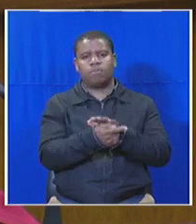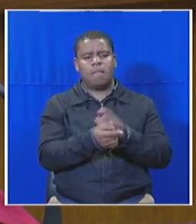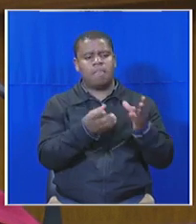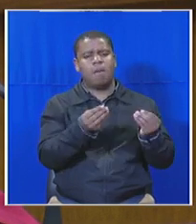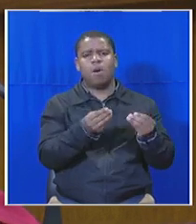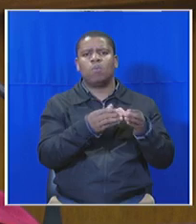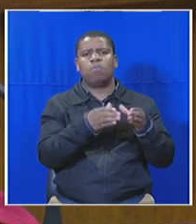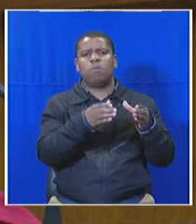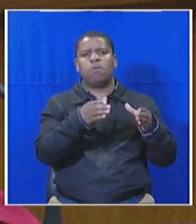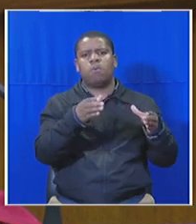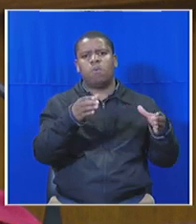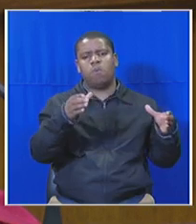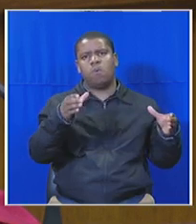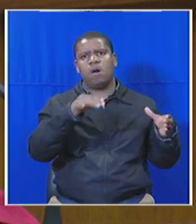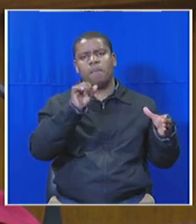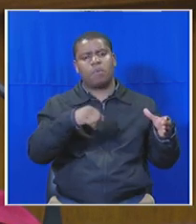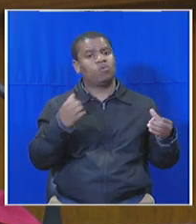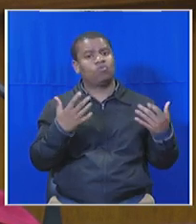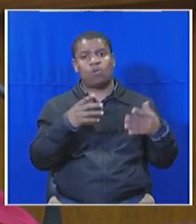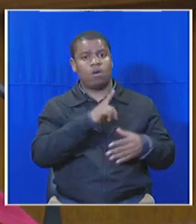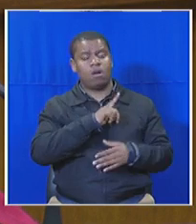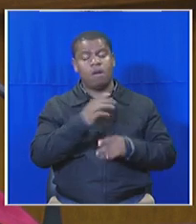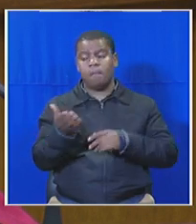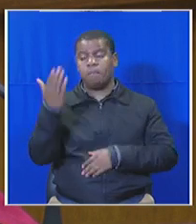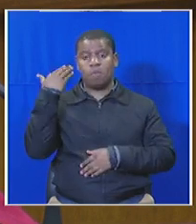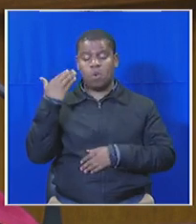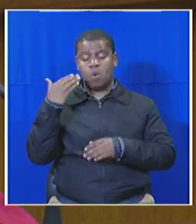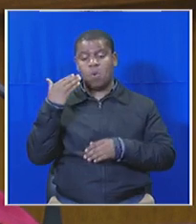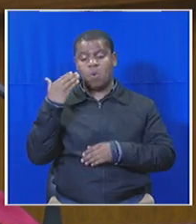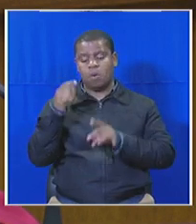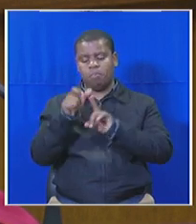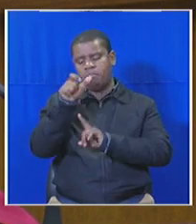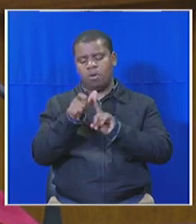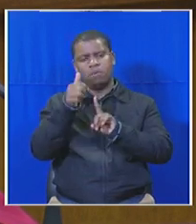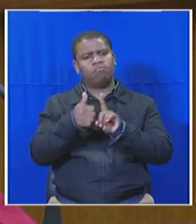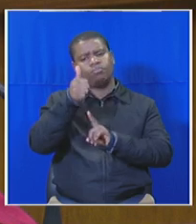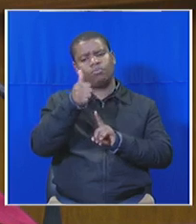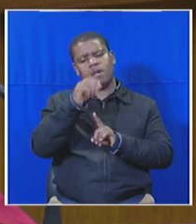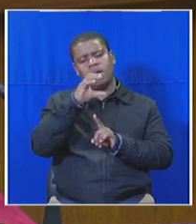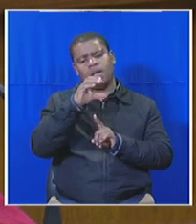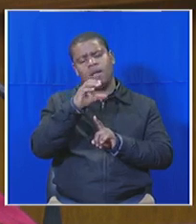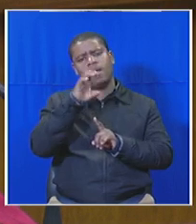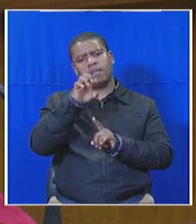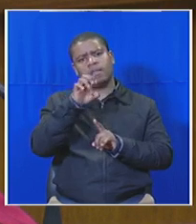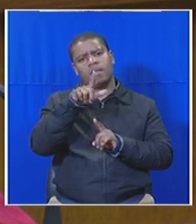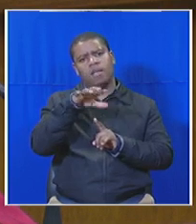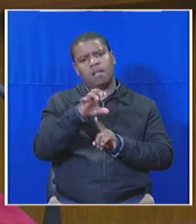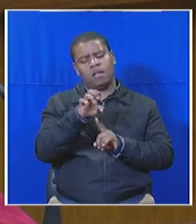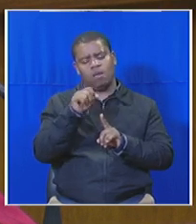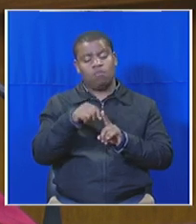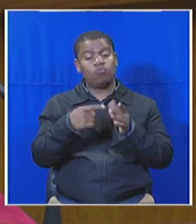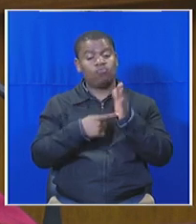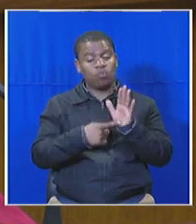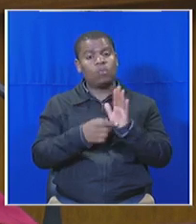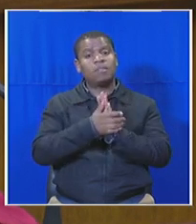all, it was the former commissioner of police, Peggy Cele, who lacked skills, talent,